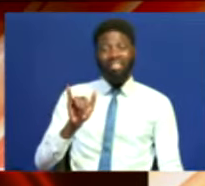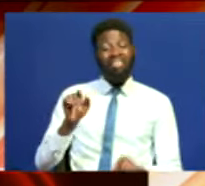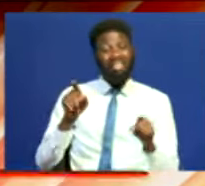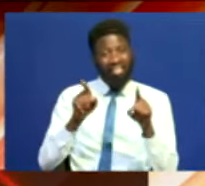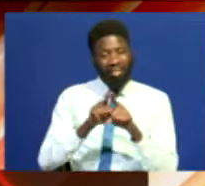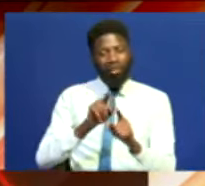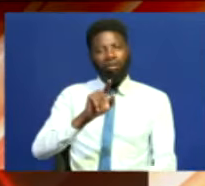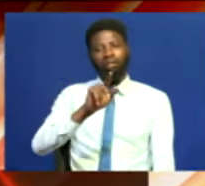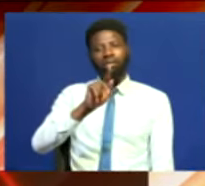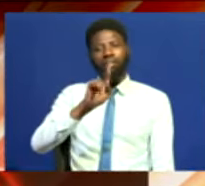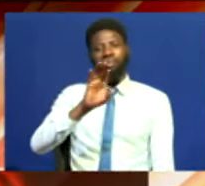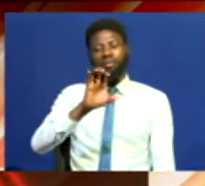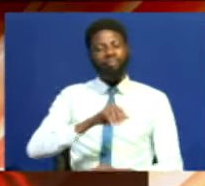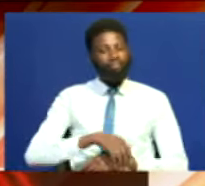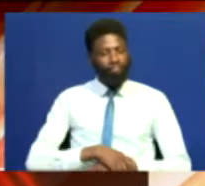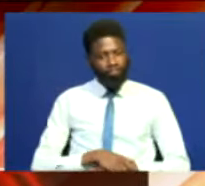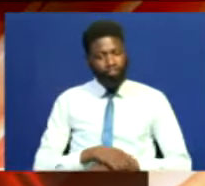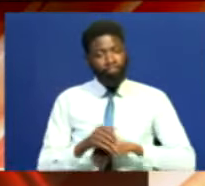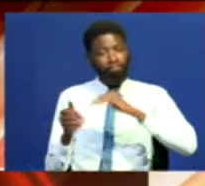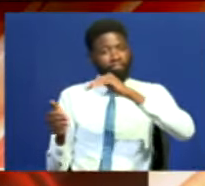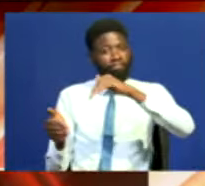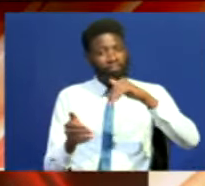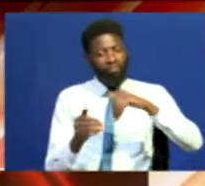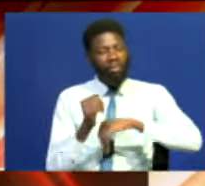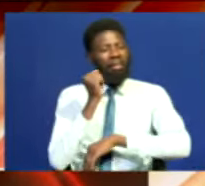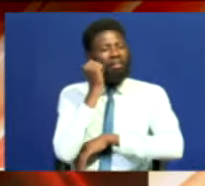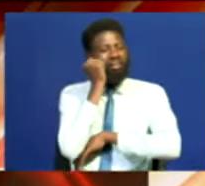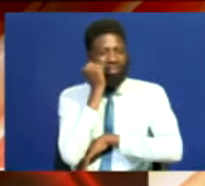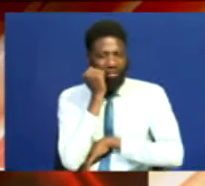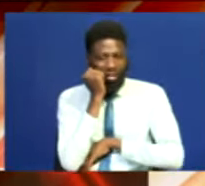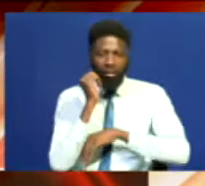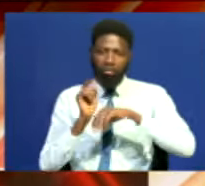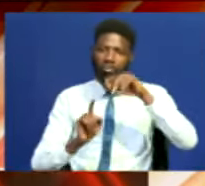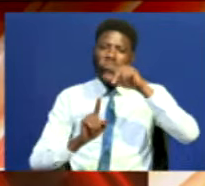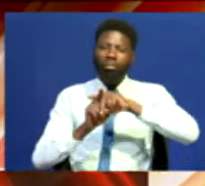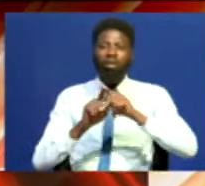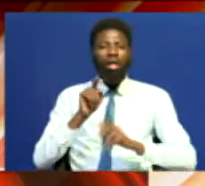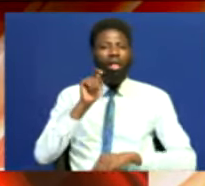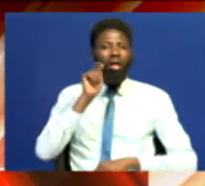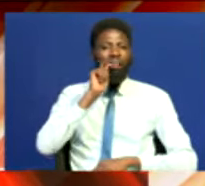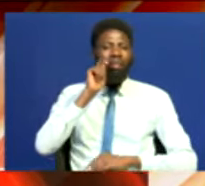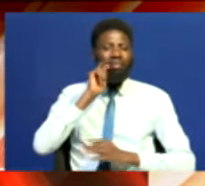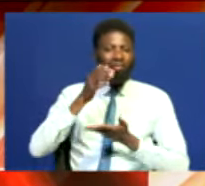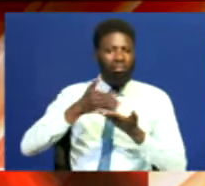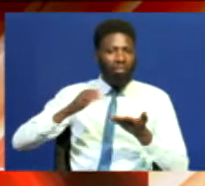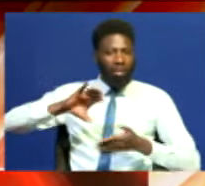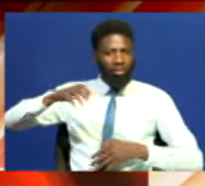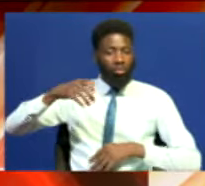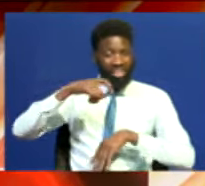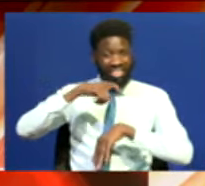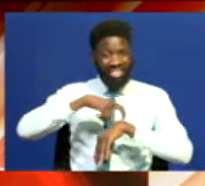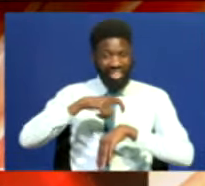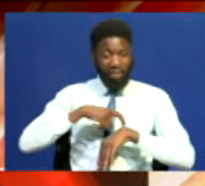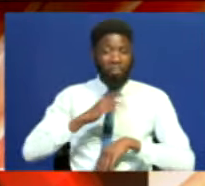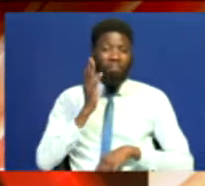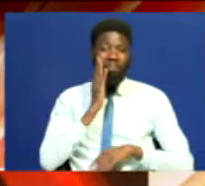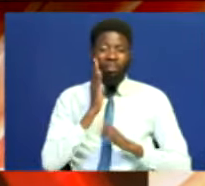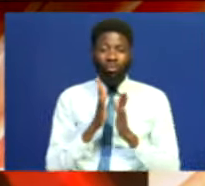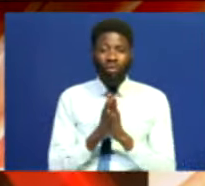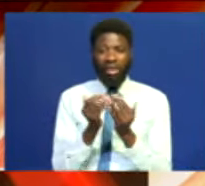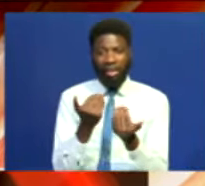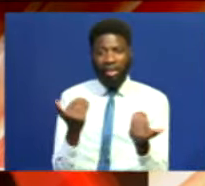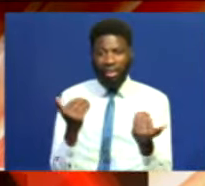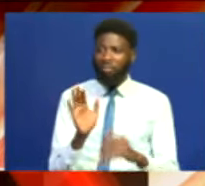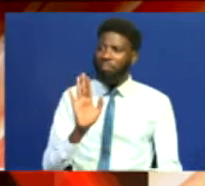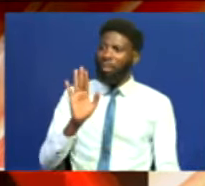And now, a somber mood has engulfed Kabocha village in Kabete constituency after a mother and her three children perished in